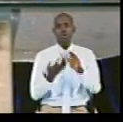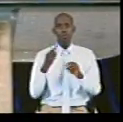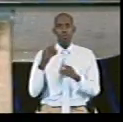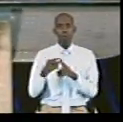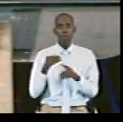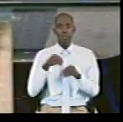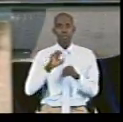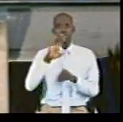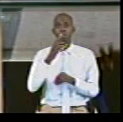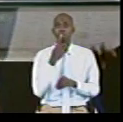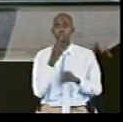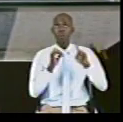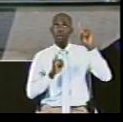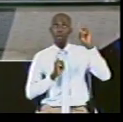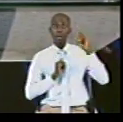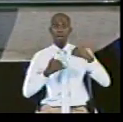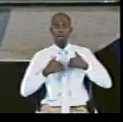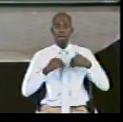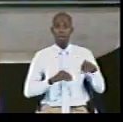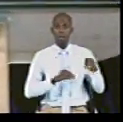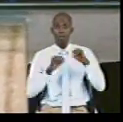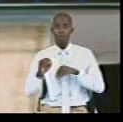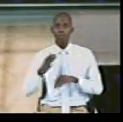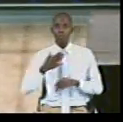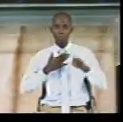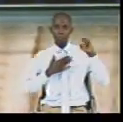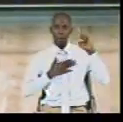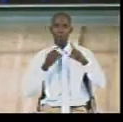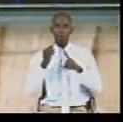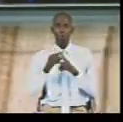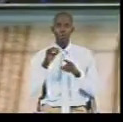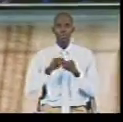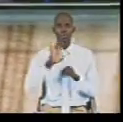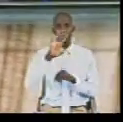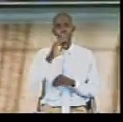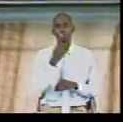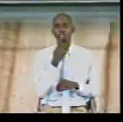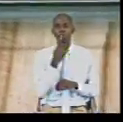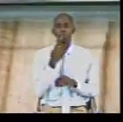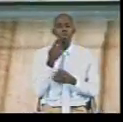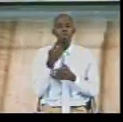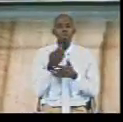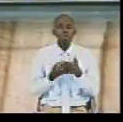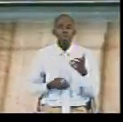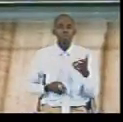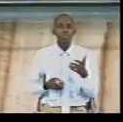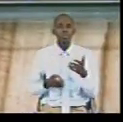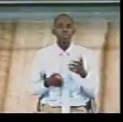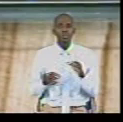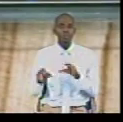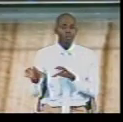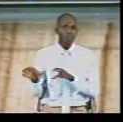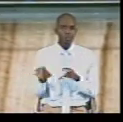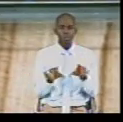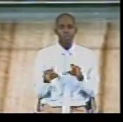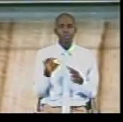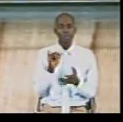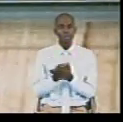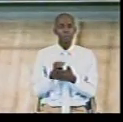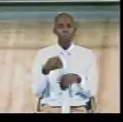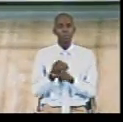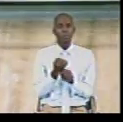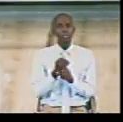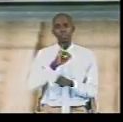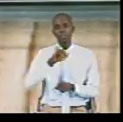my words in thy mouth. What did that make Jeremiah? Having